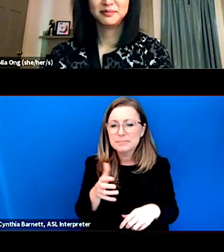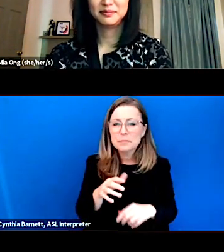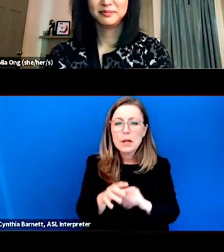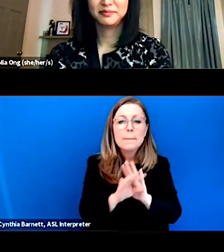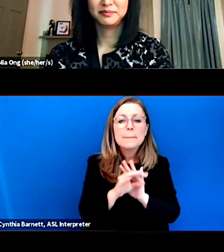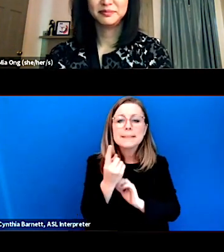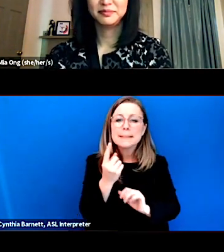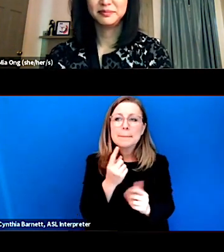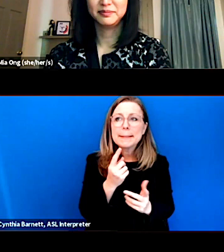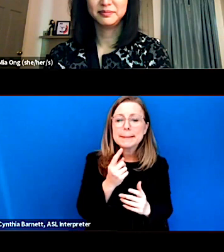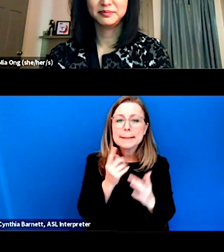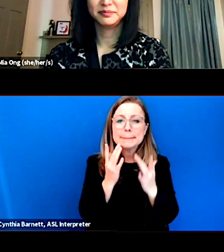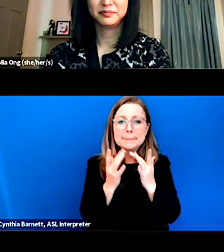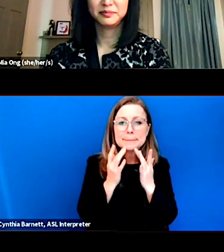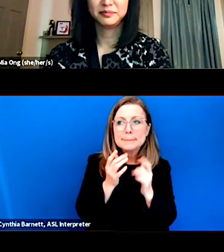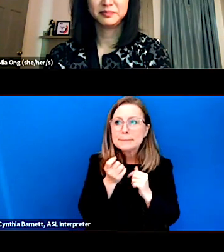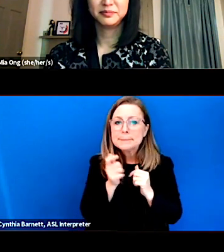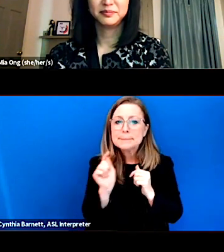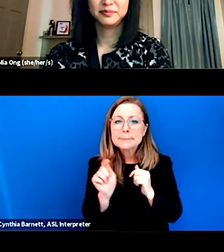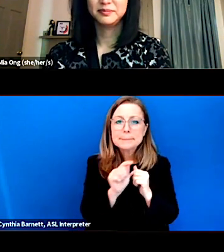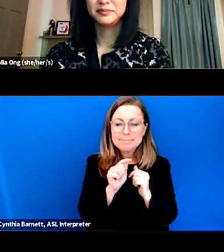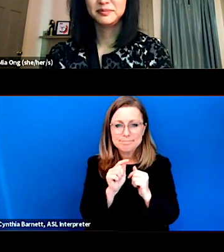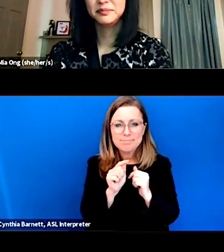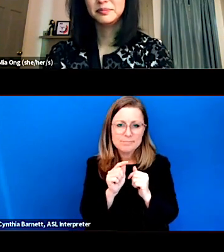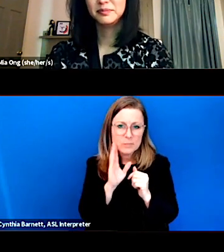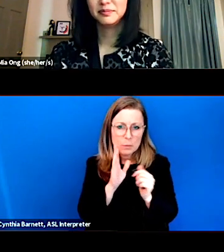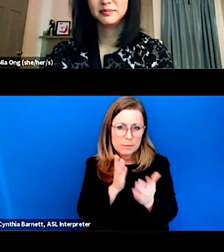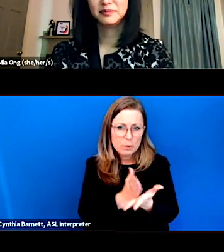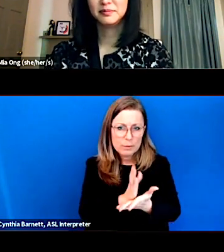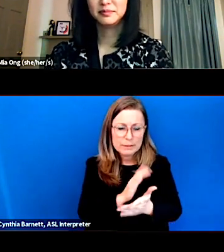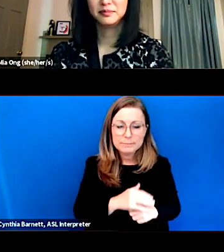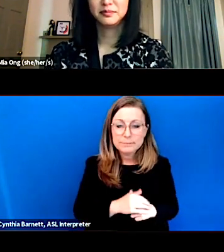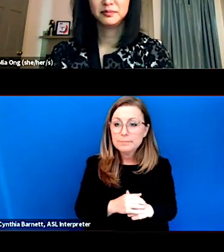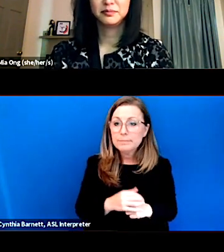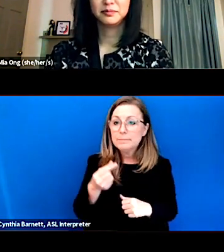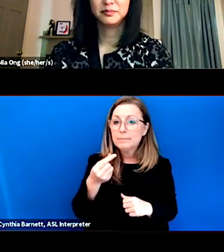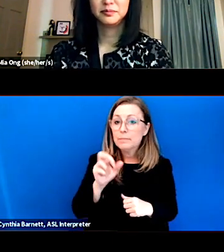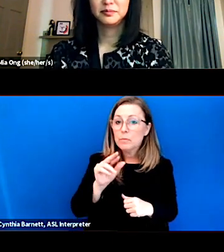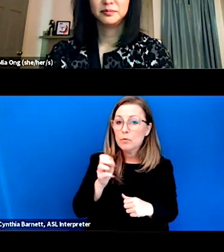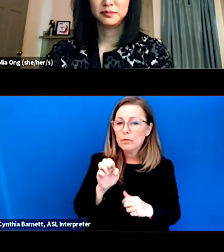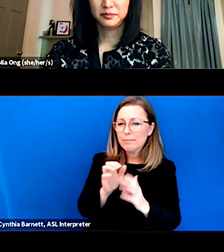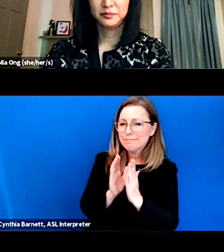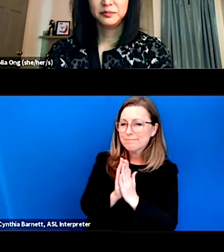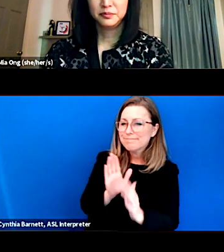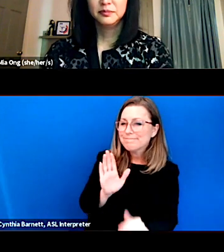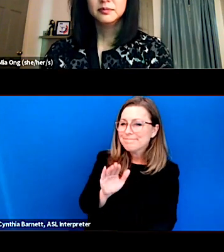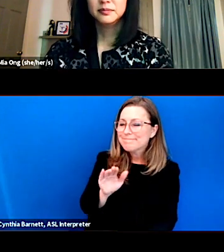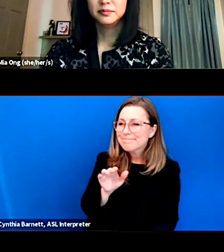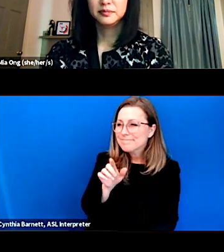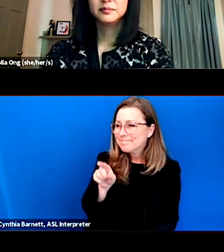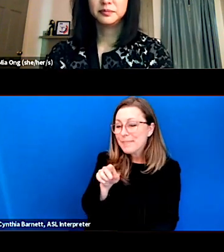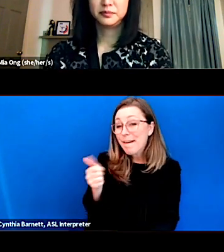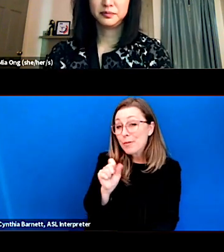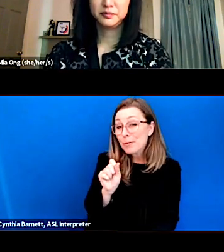Another question here is, in general, how are you differentiating between, say, codes, which in they're using